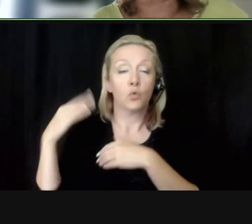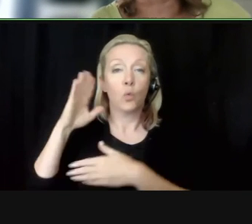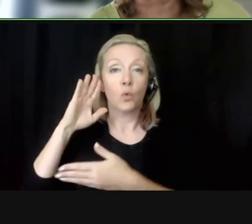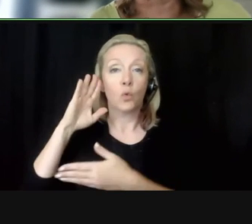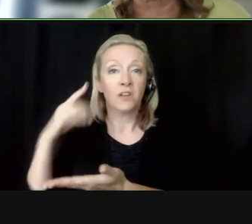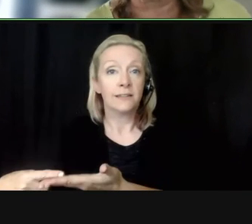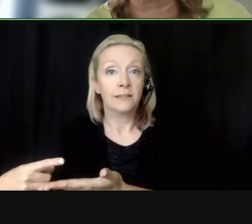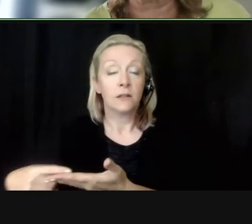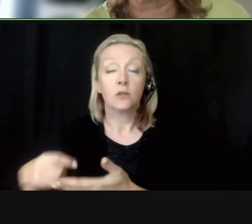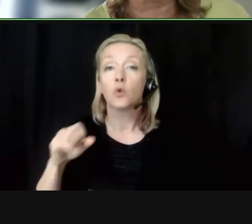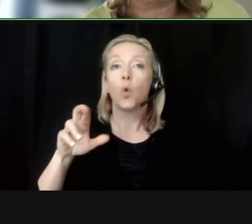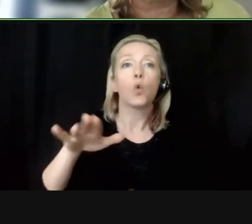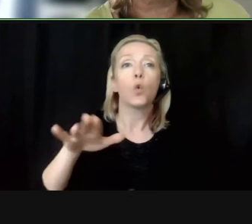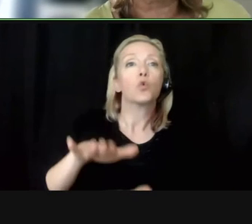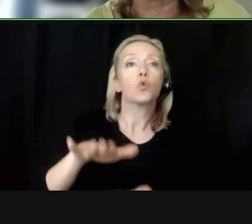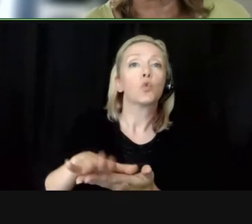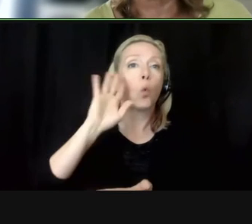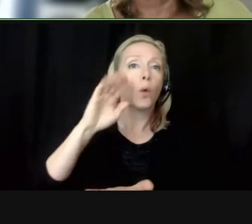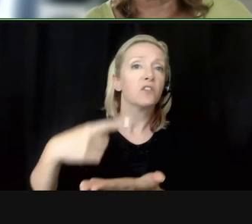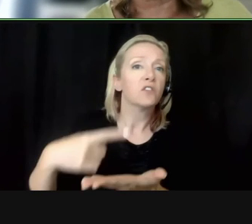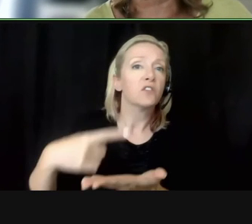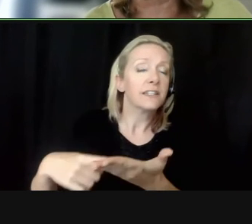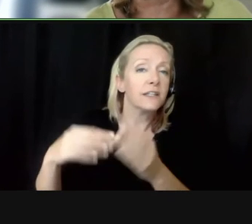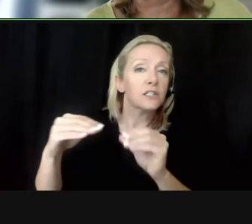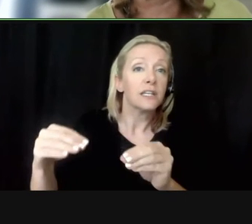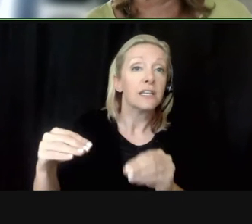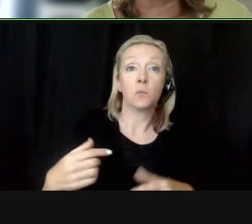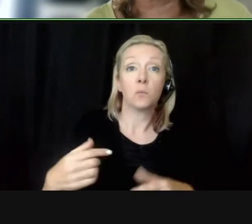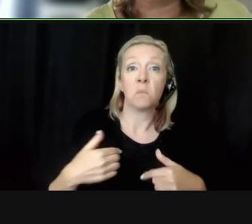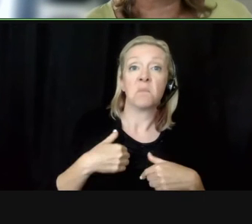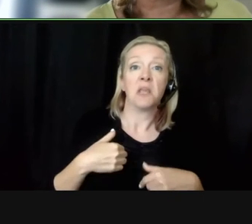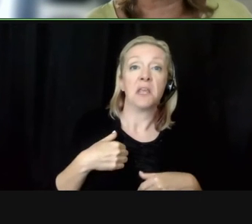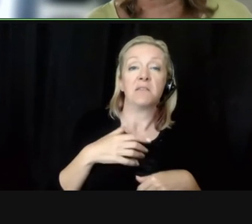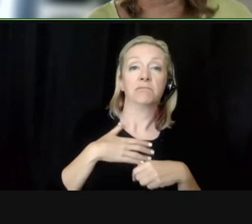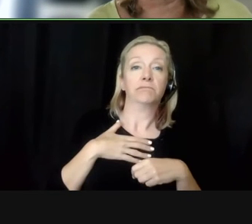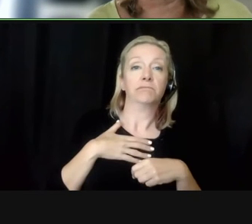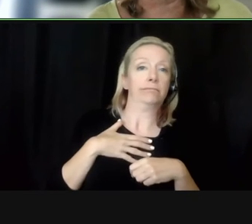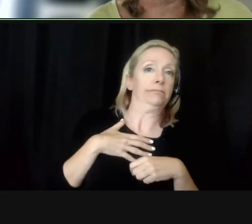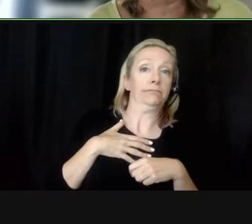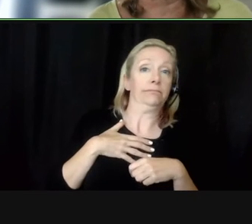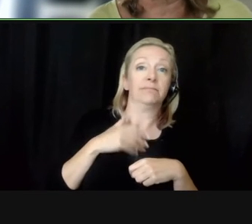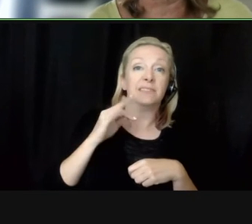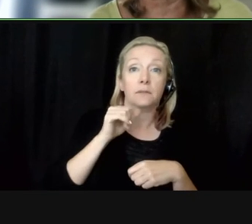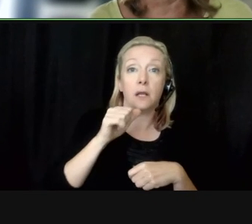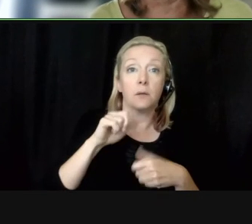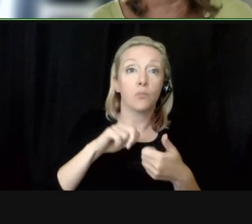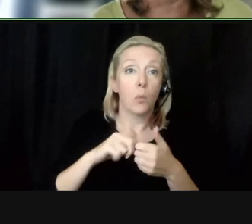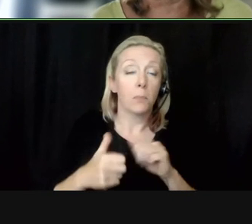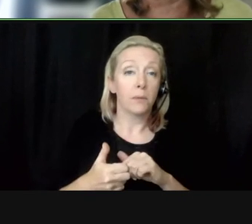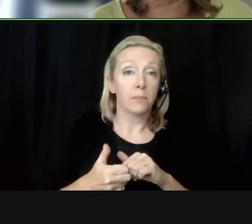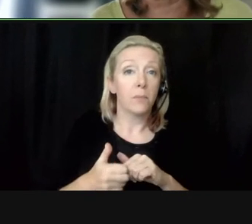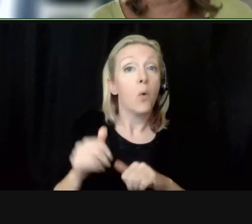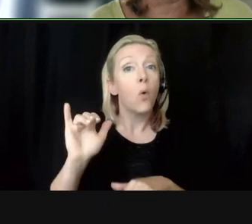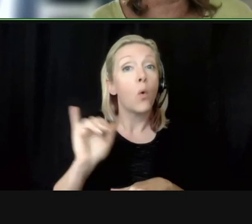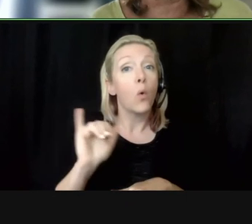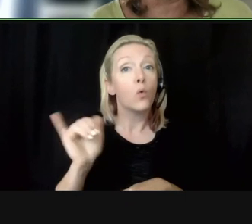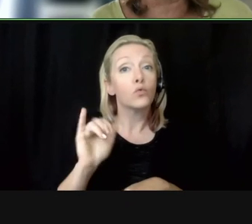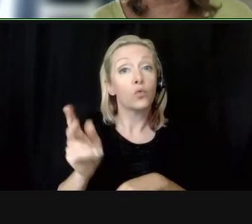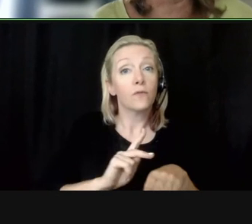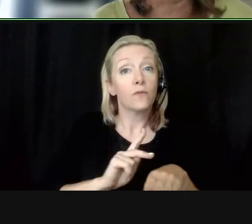I'll just address it when it becomes a problem. And boy, I really don't have a full lot of training in